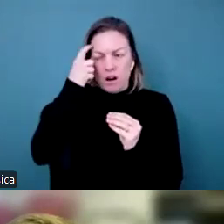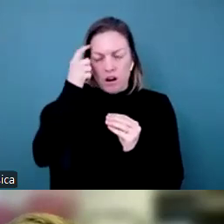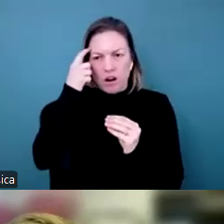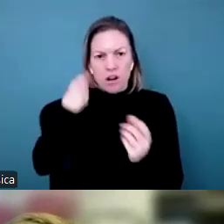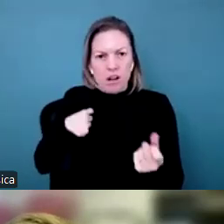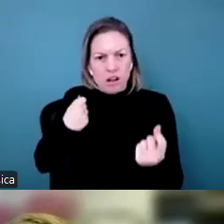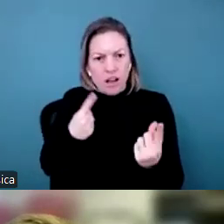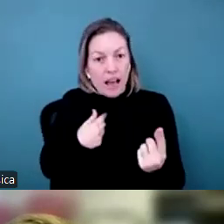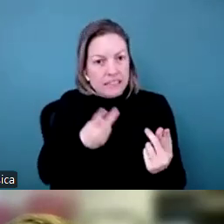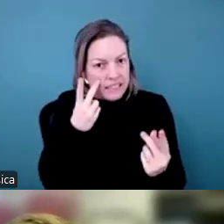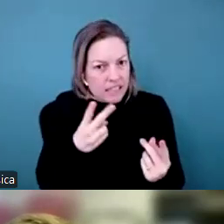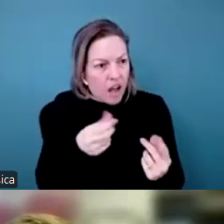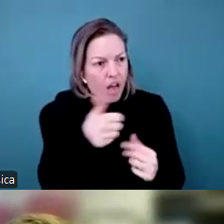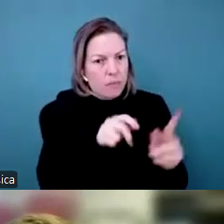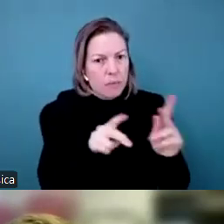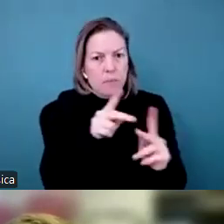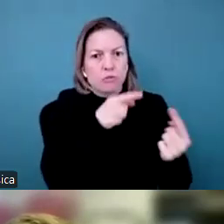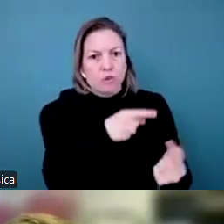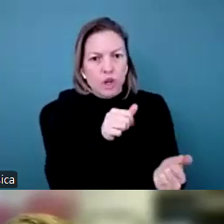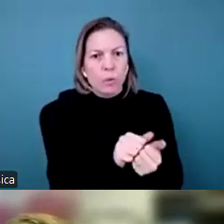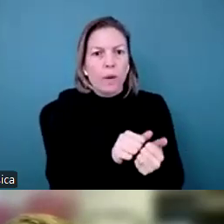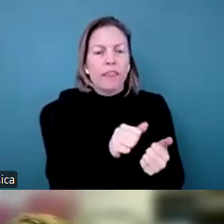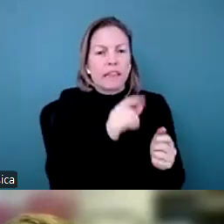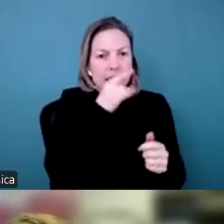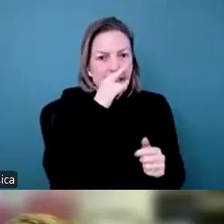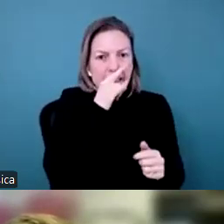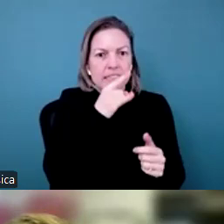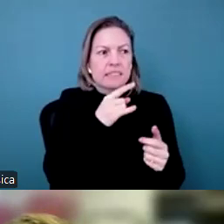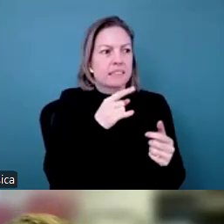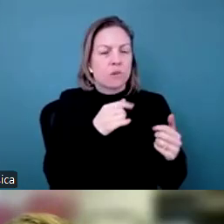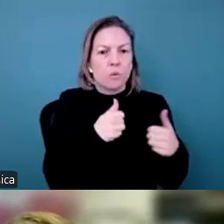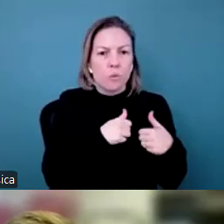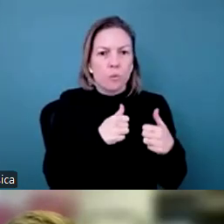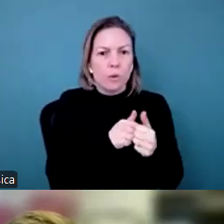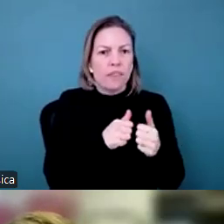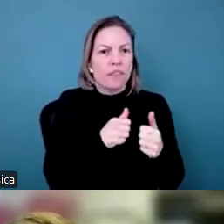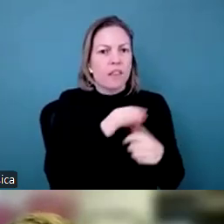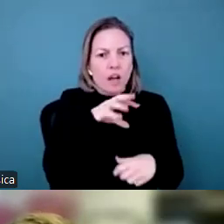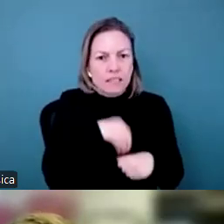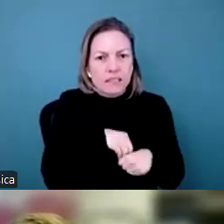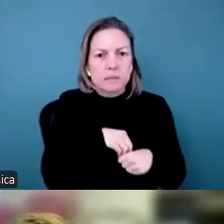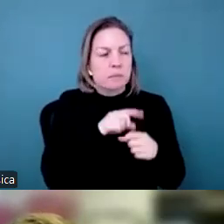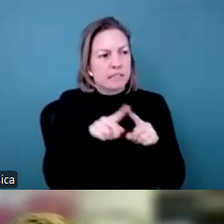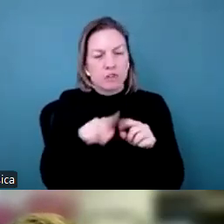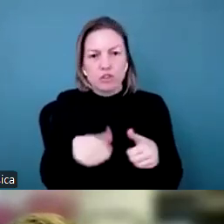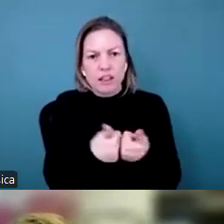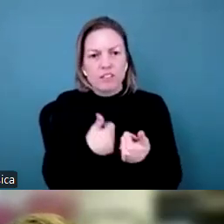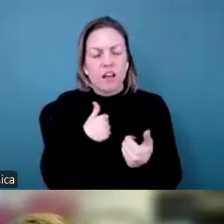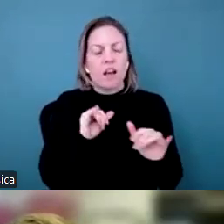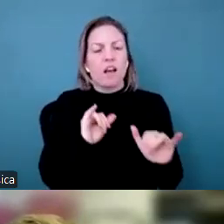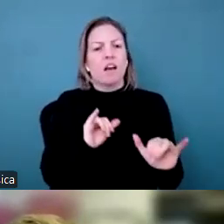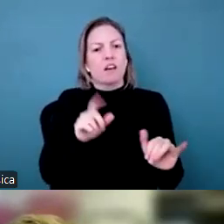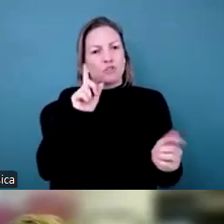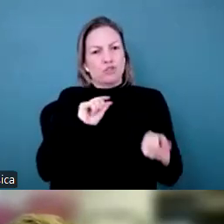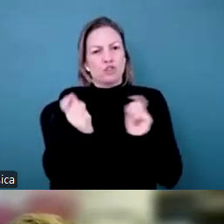kids, problem kids, or an autistic kid, I look at that completely different today. And I had no